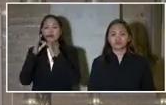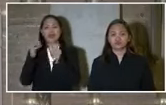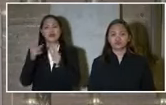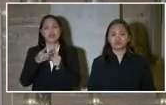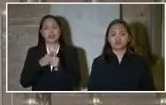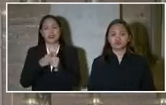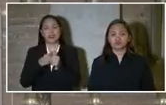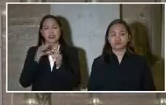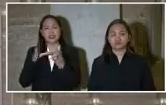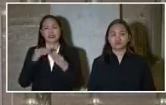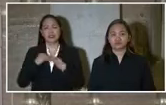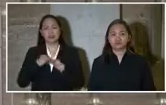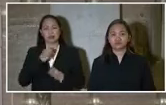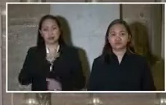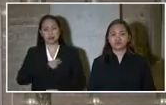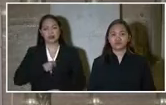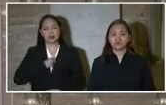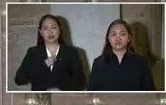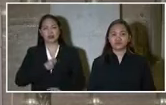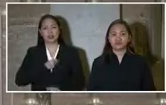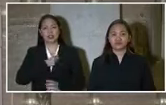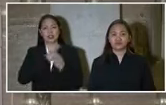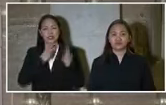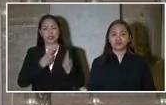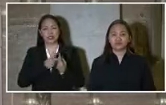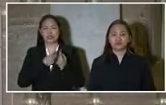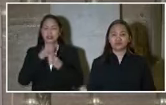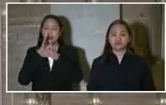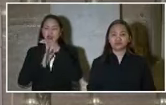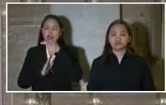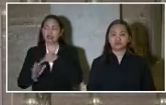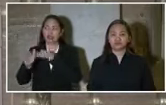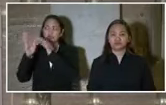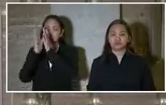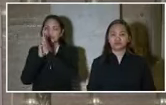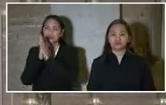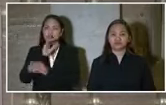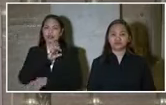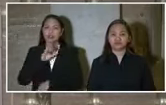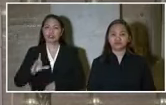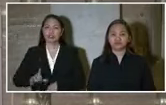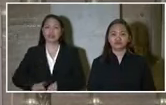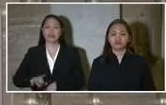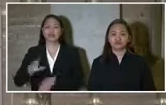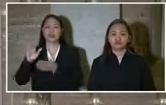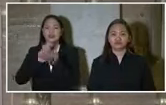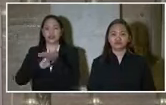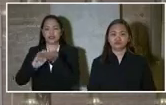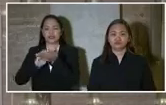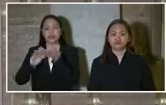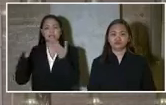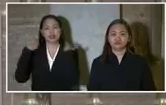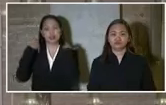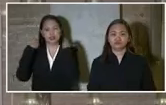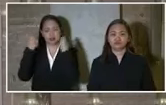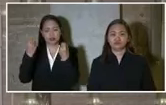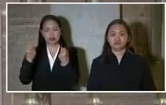acknowledge our sins and humbly ask the Lord for His pardon and strength.